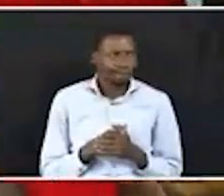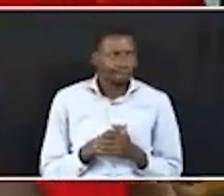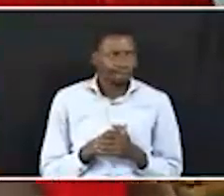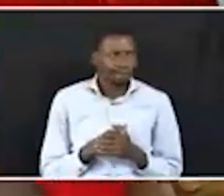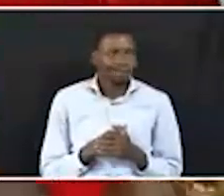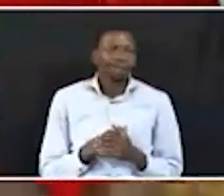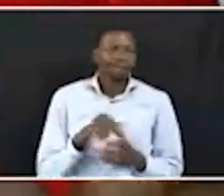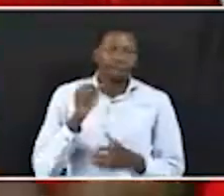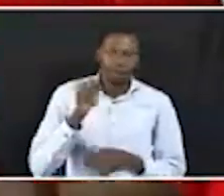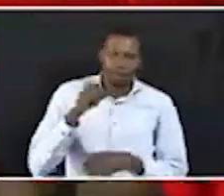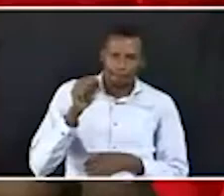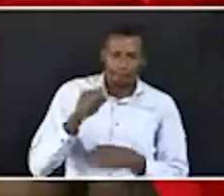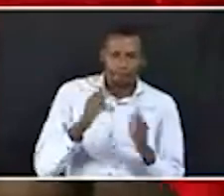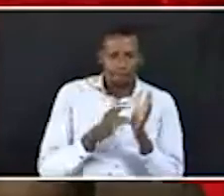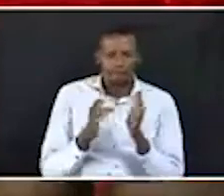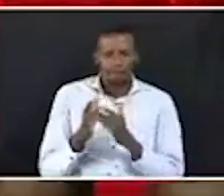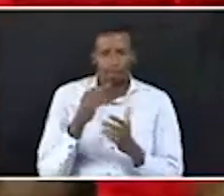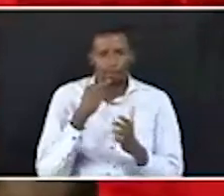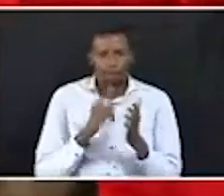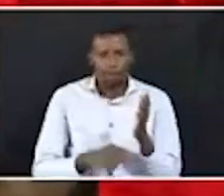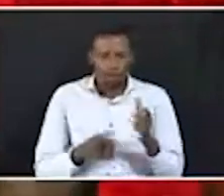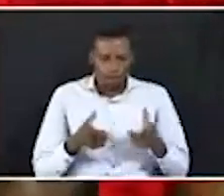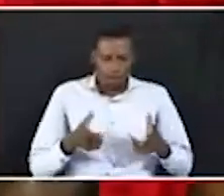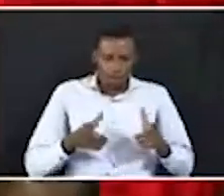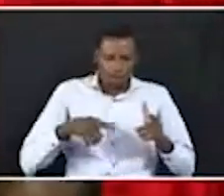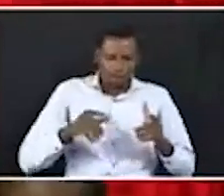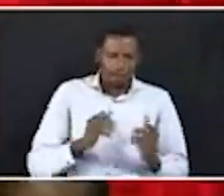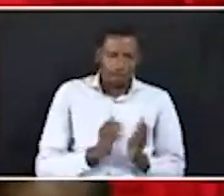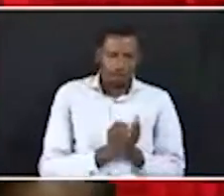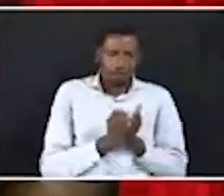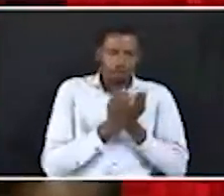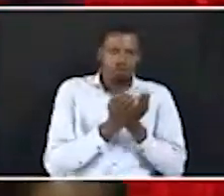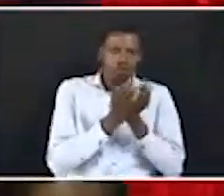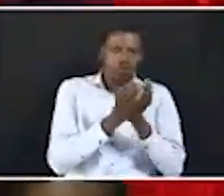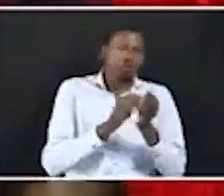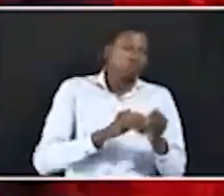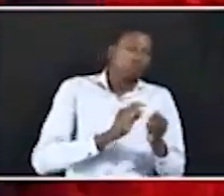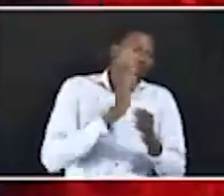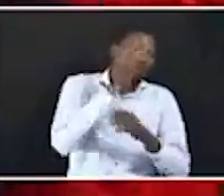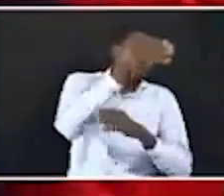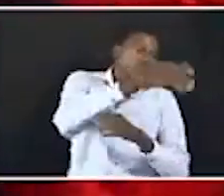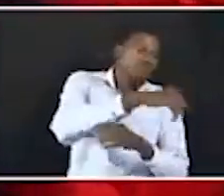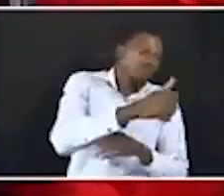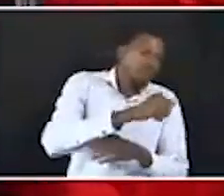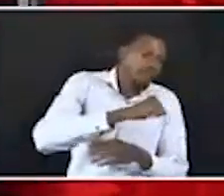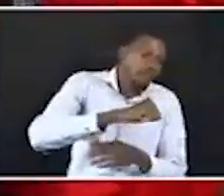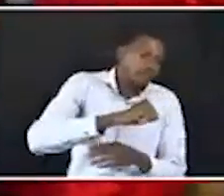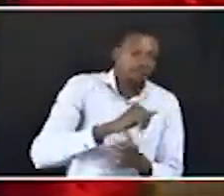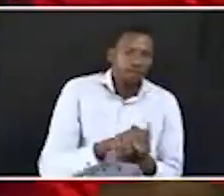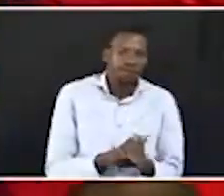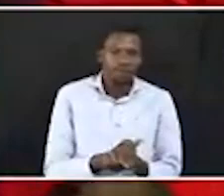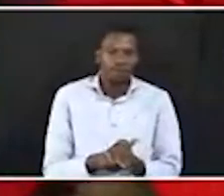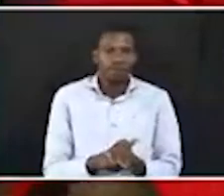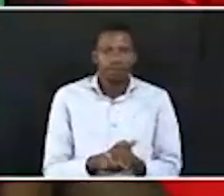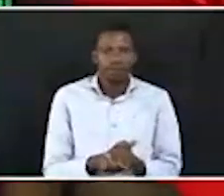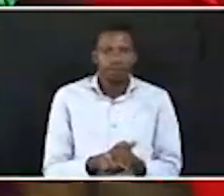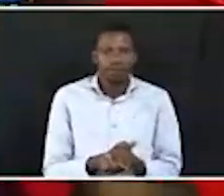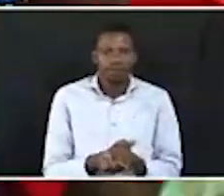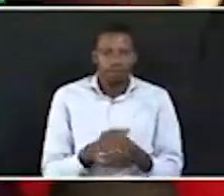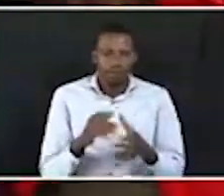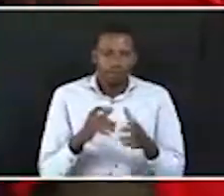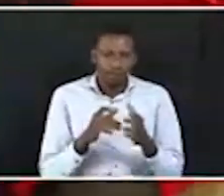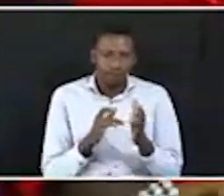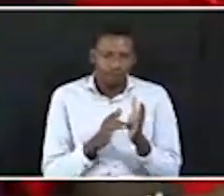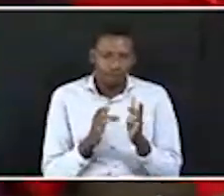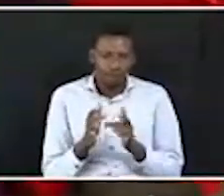Great. Jesus had told them, let us cross over to the other side. For a minute, the disciples forgot